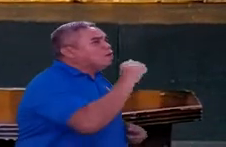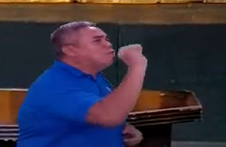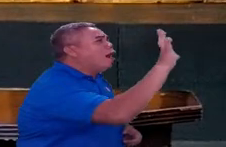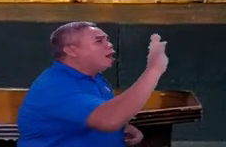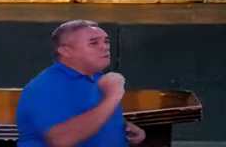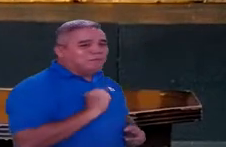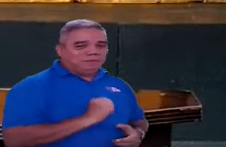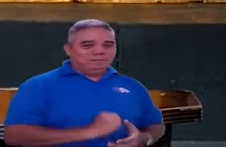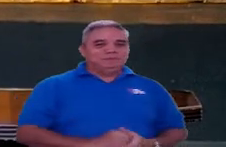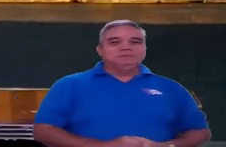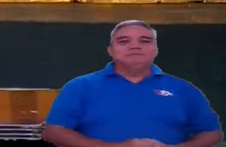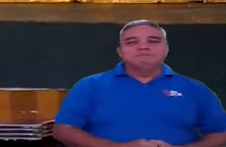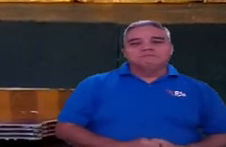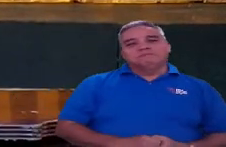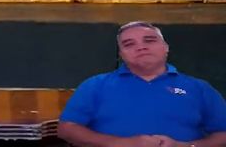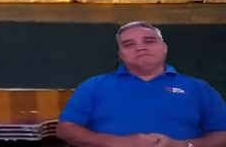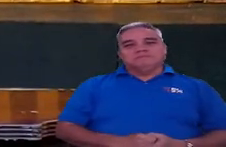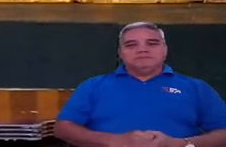five?"